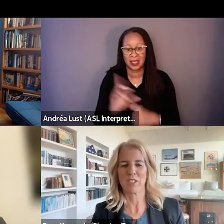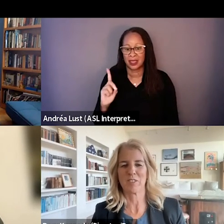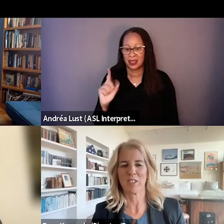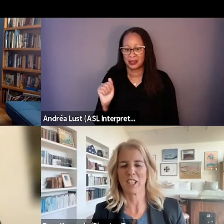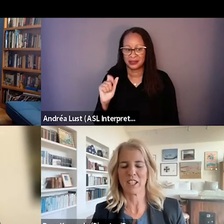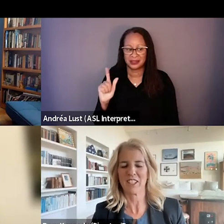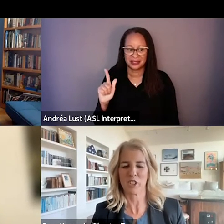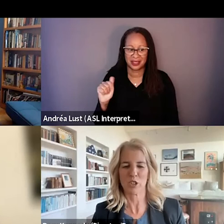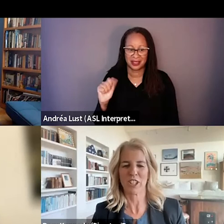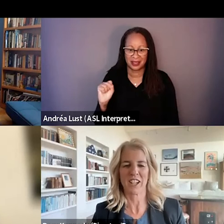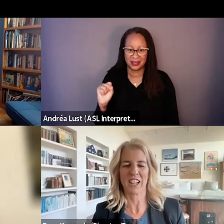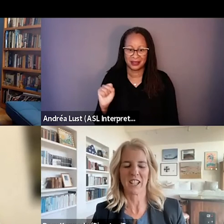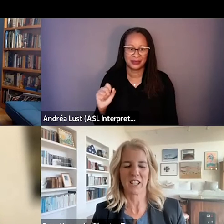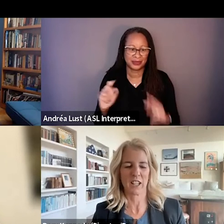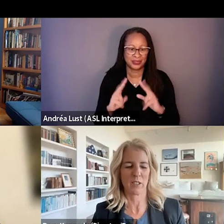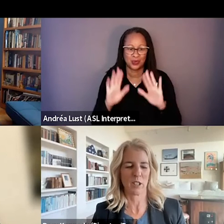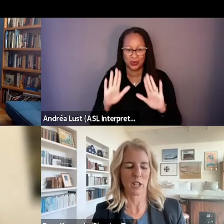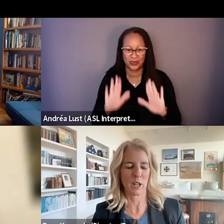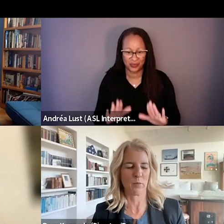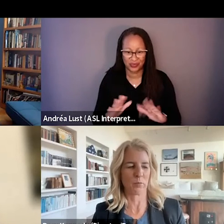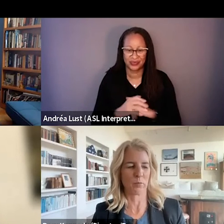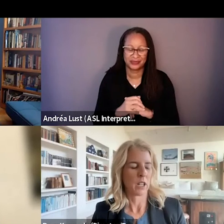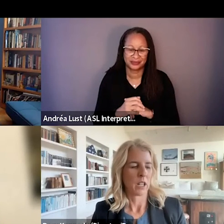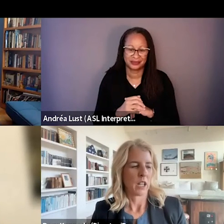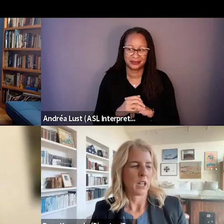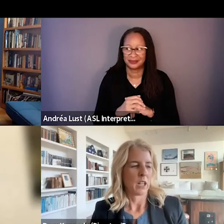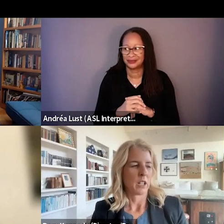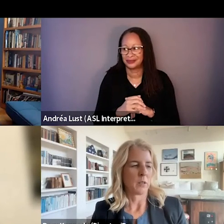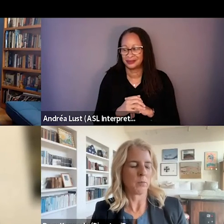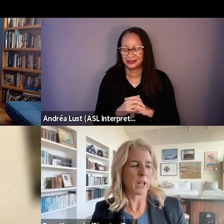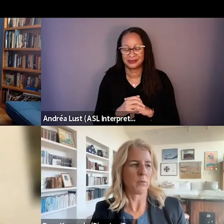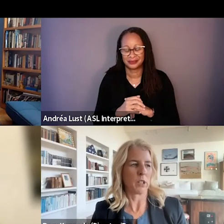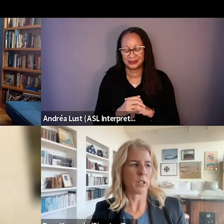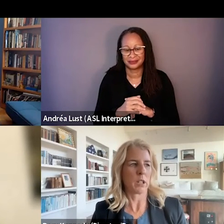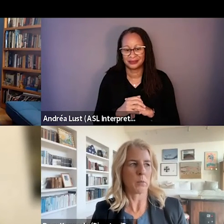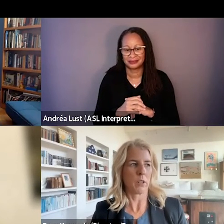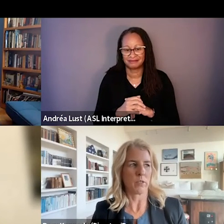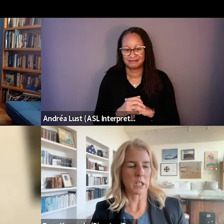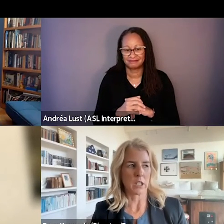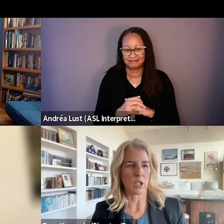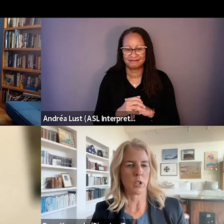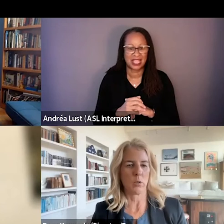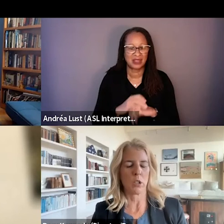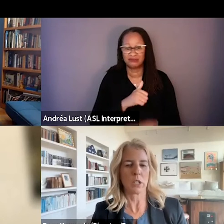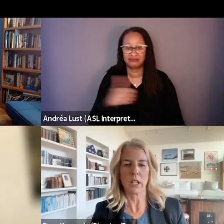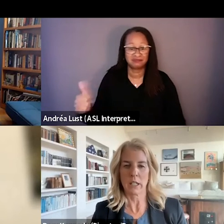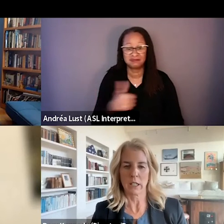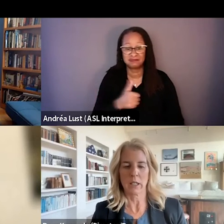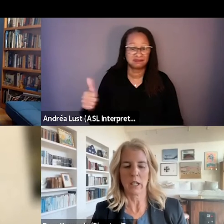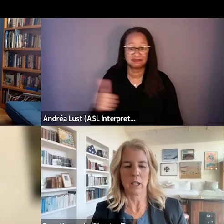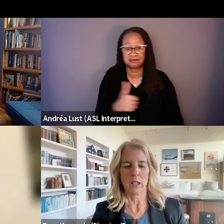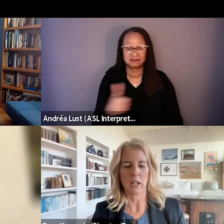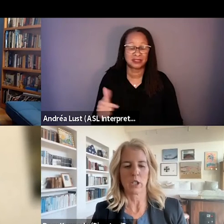Dallas was really extraordinary and made a number of visits to New